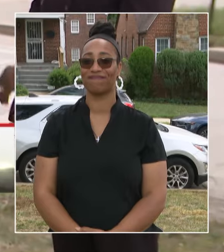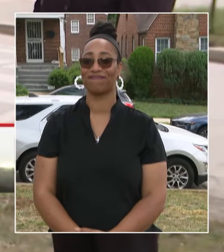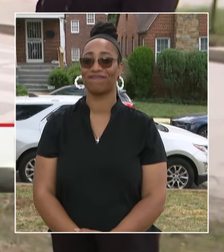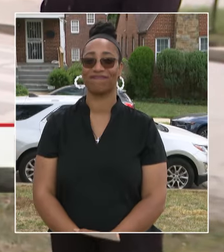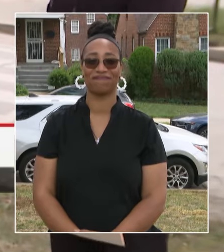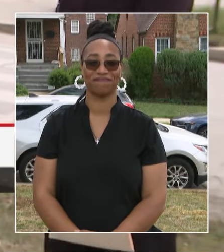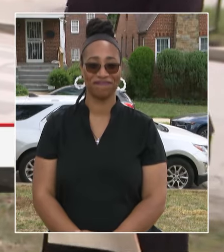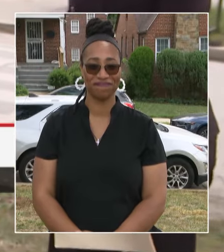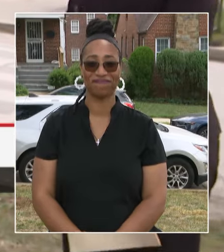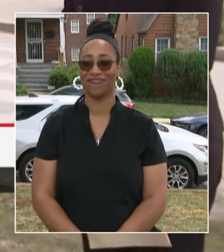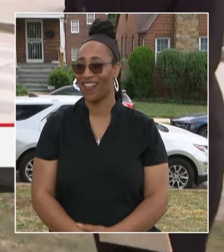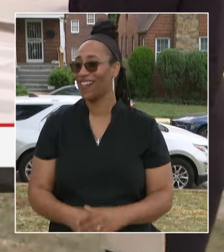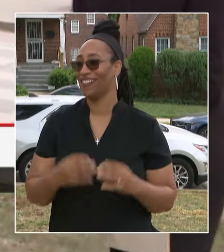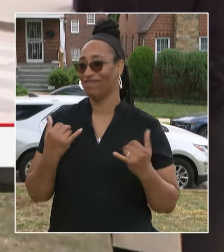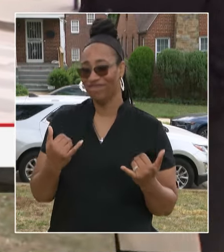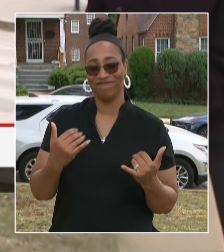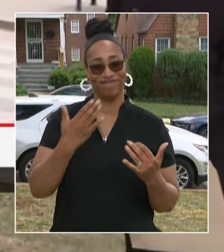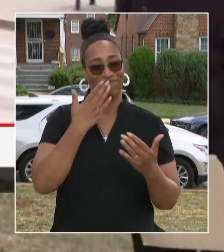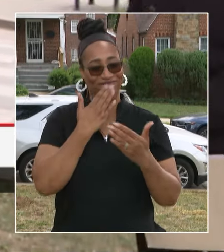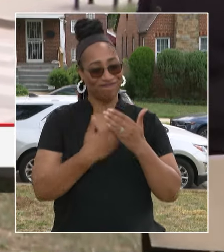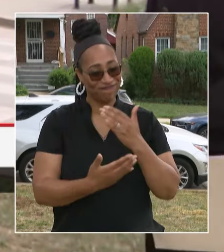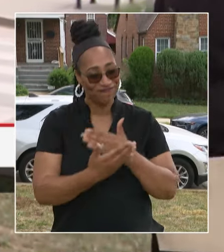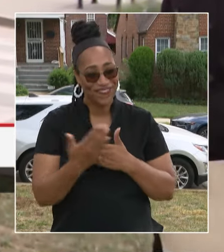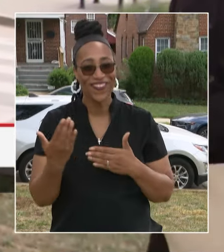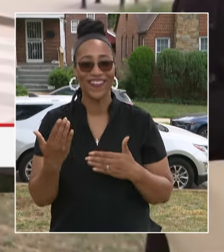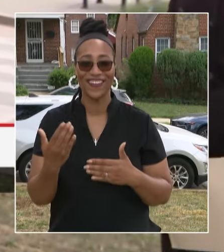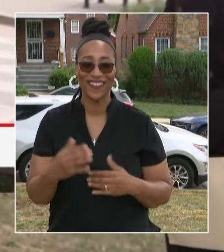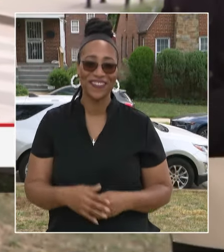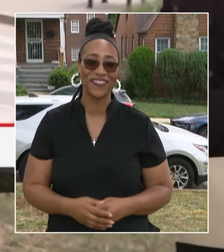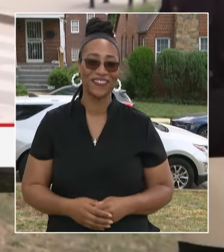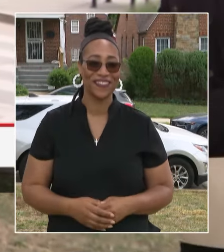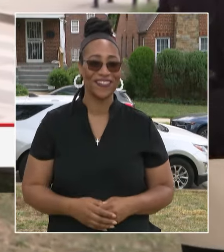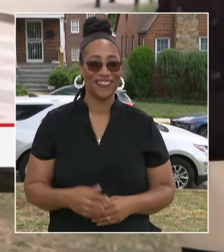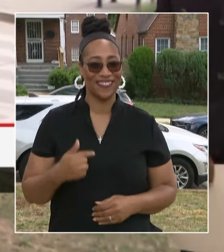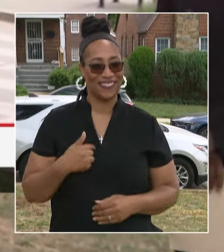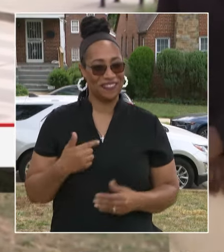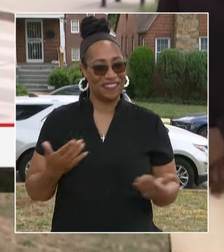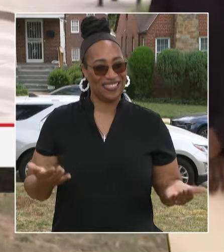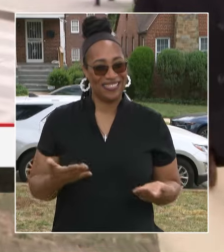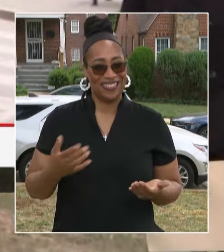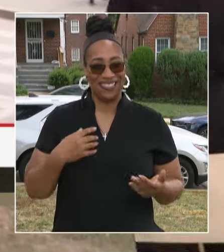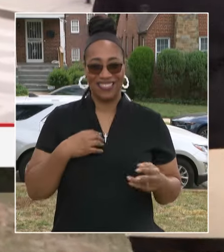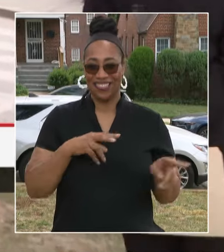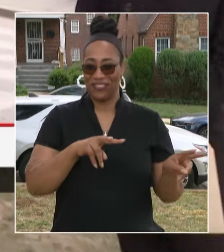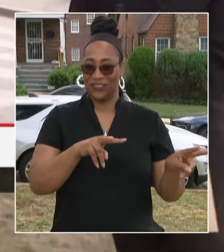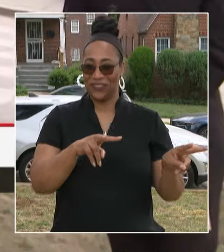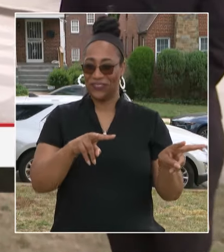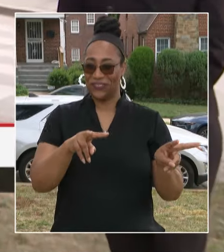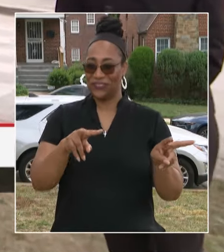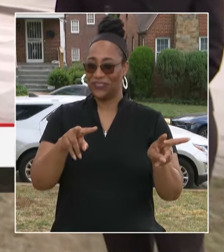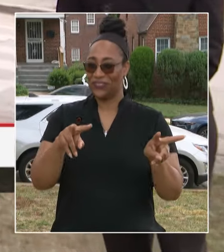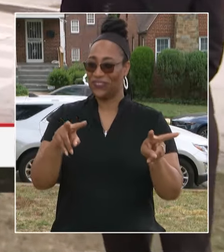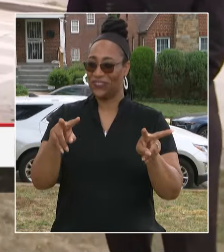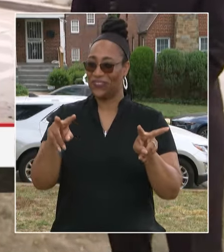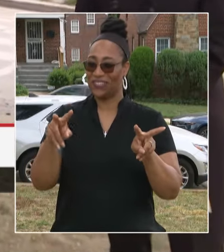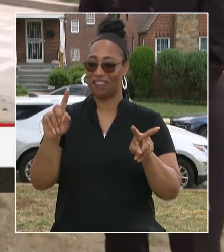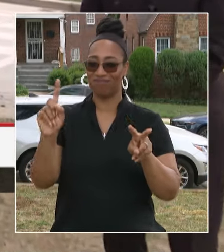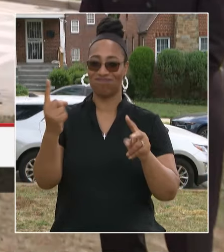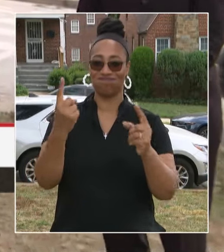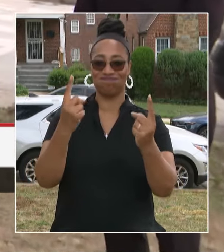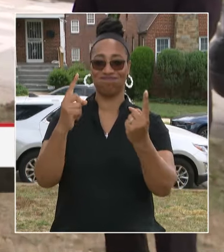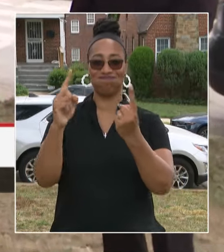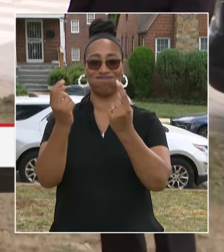Good morning. I'm standing here looking at this crowd, and I have memory that a lot of them probably